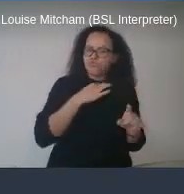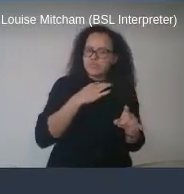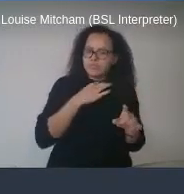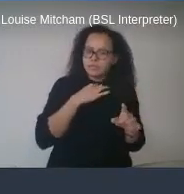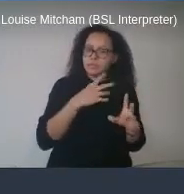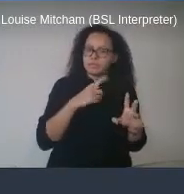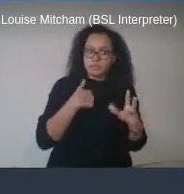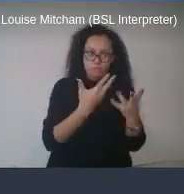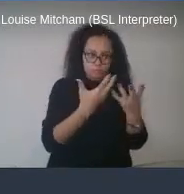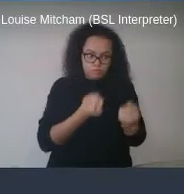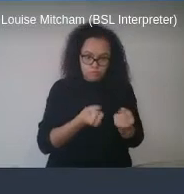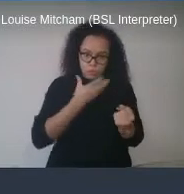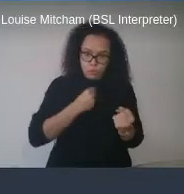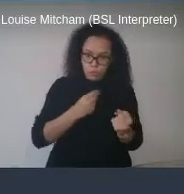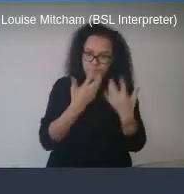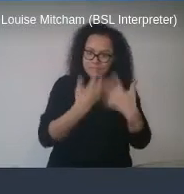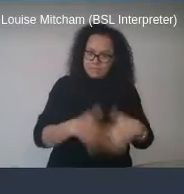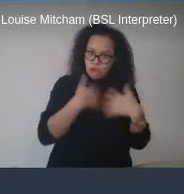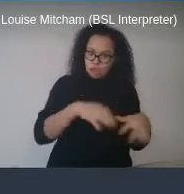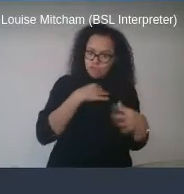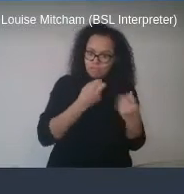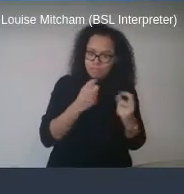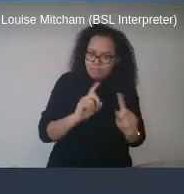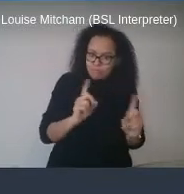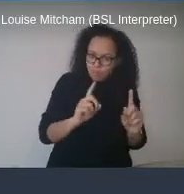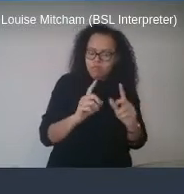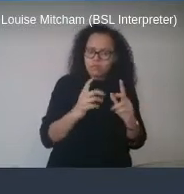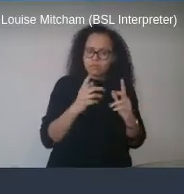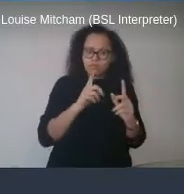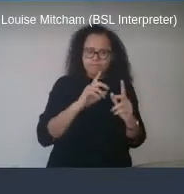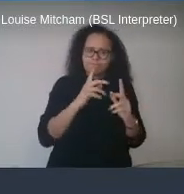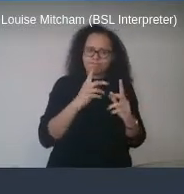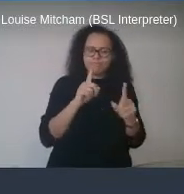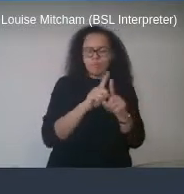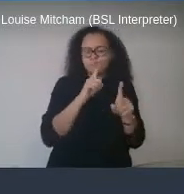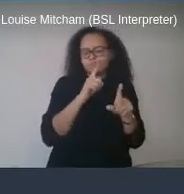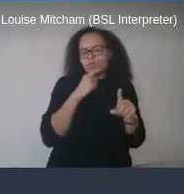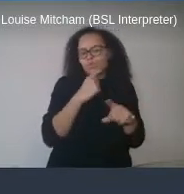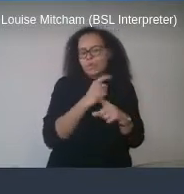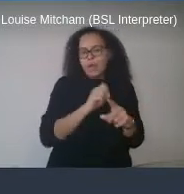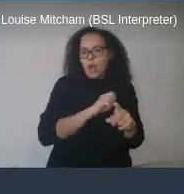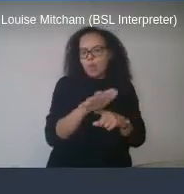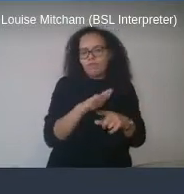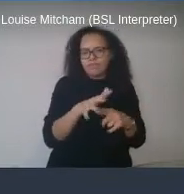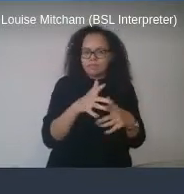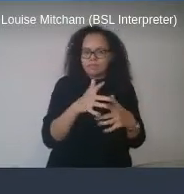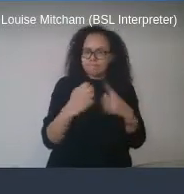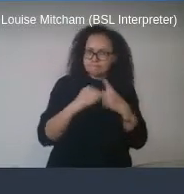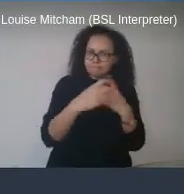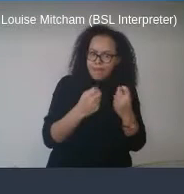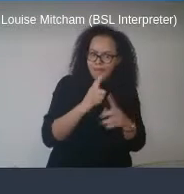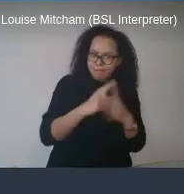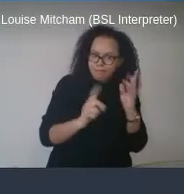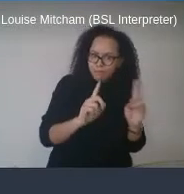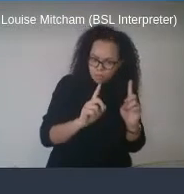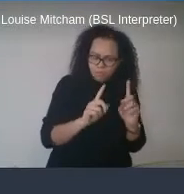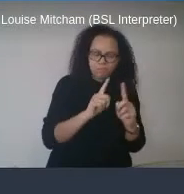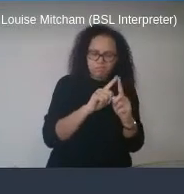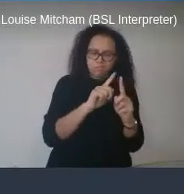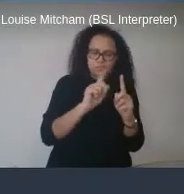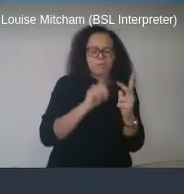technology, also severely or impacted due to COVID and the current climate. And the second part of the session is hopefully going